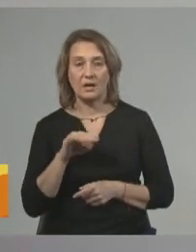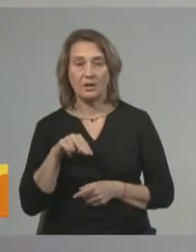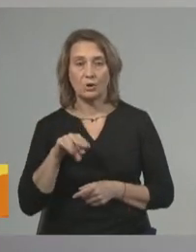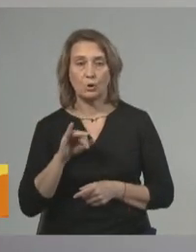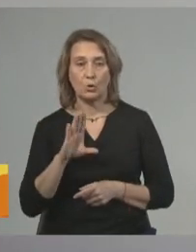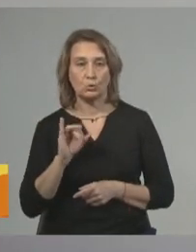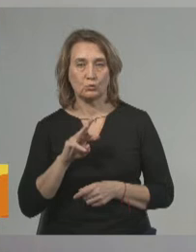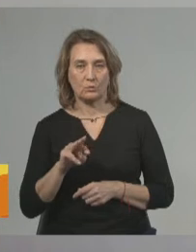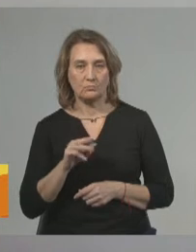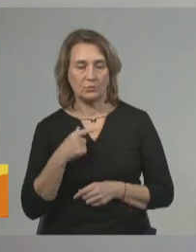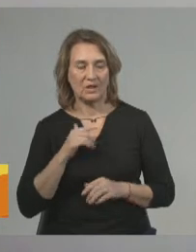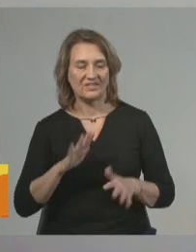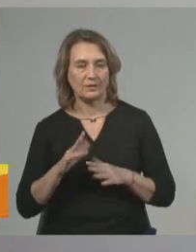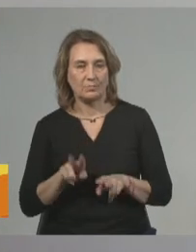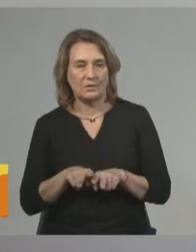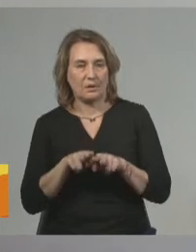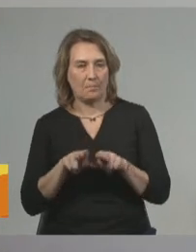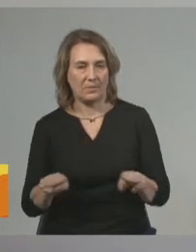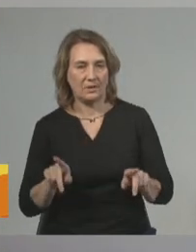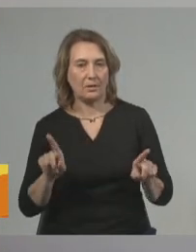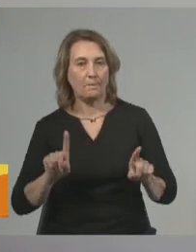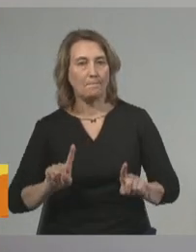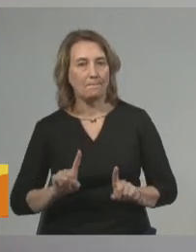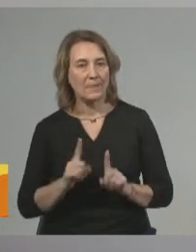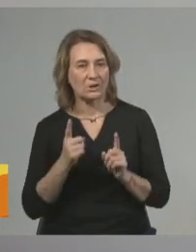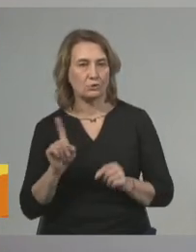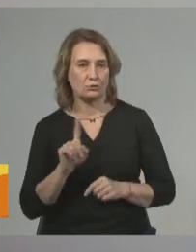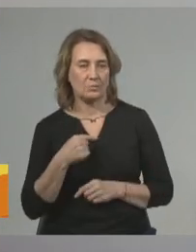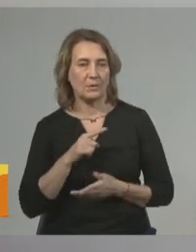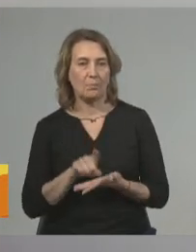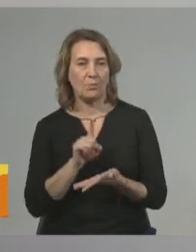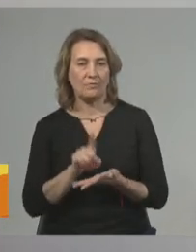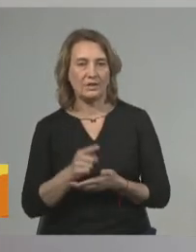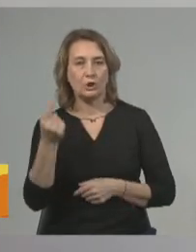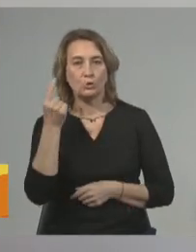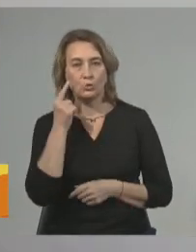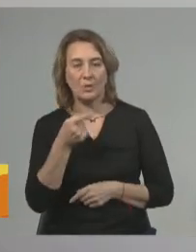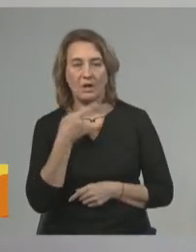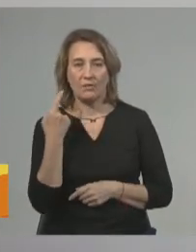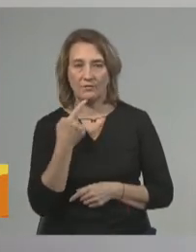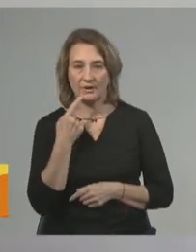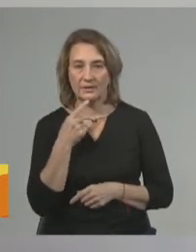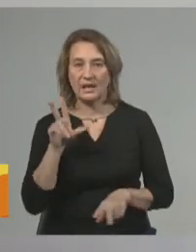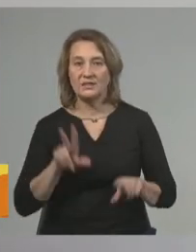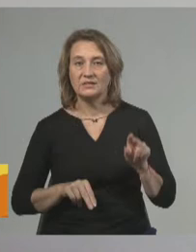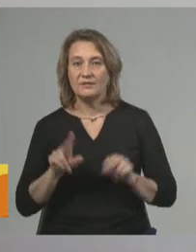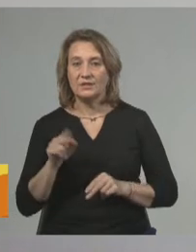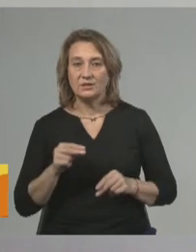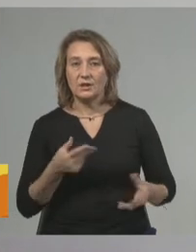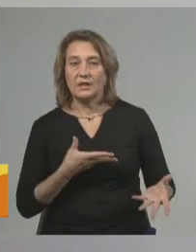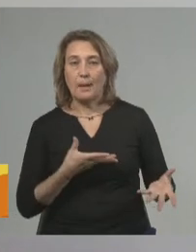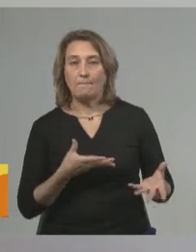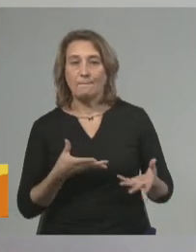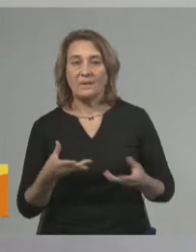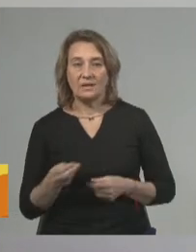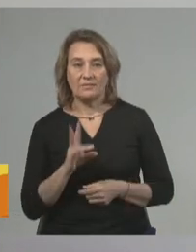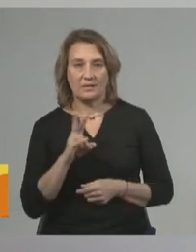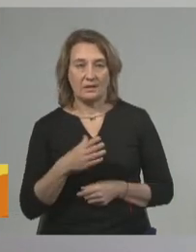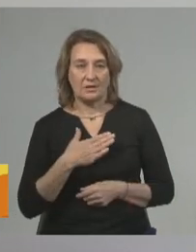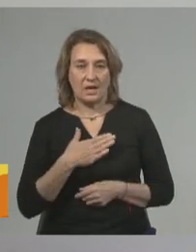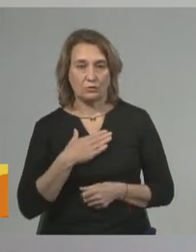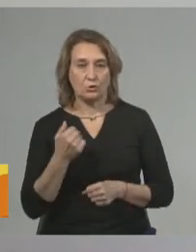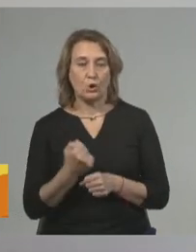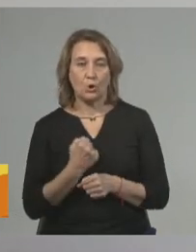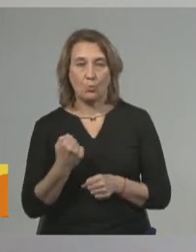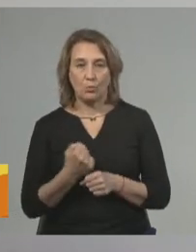have to think and talk about when when considering the impact of social media on our work is the fact that due